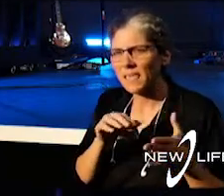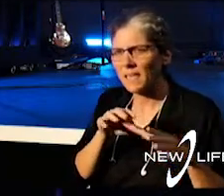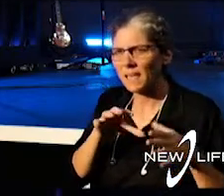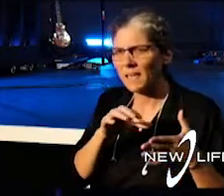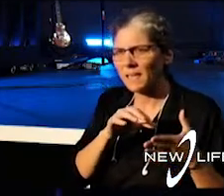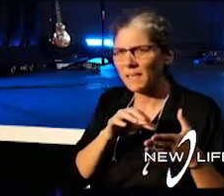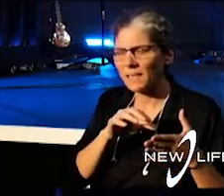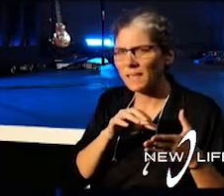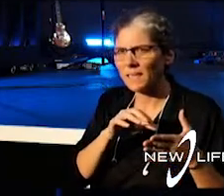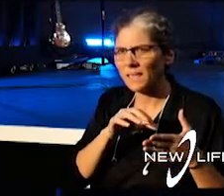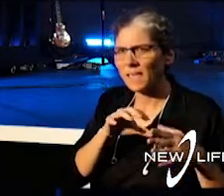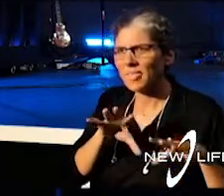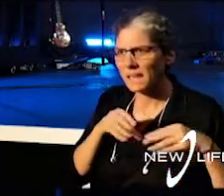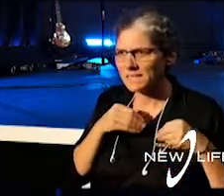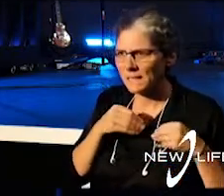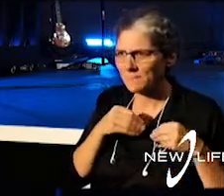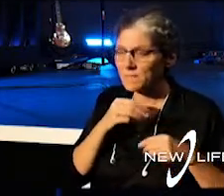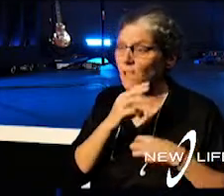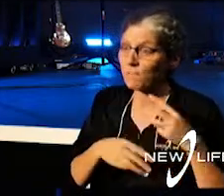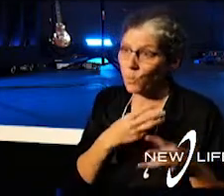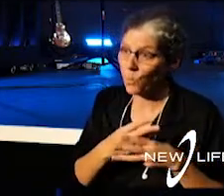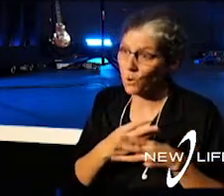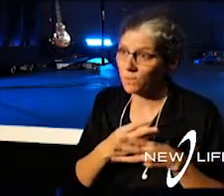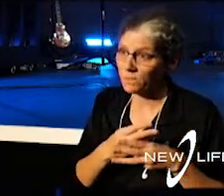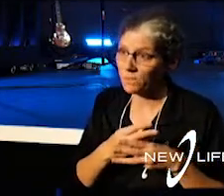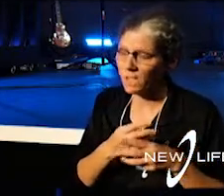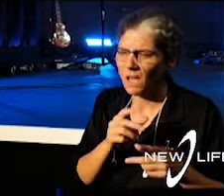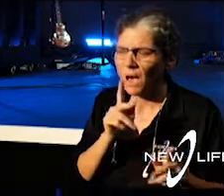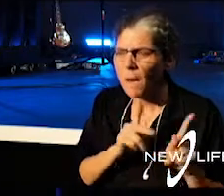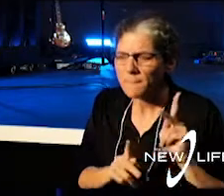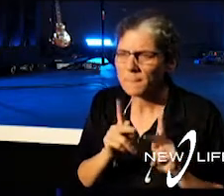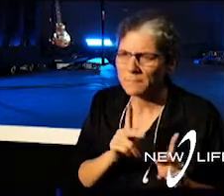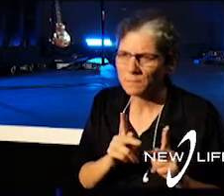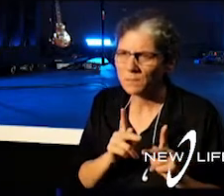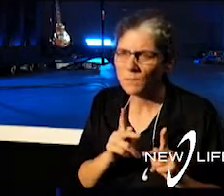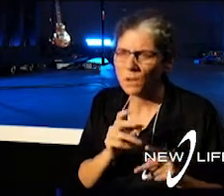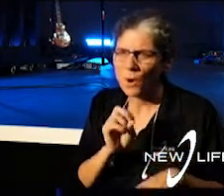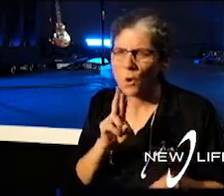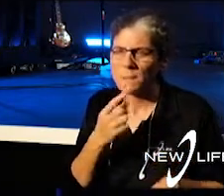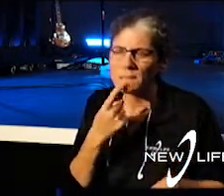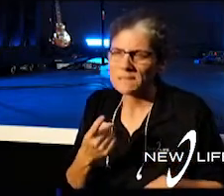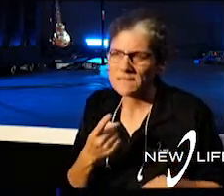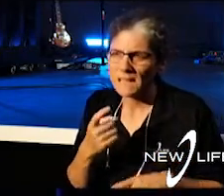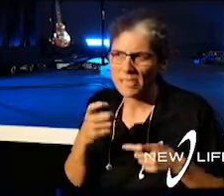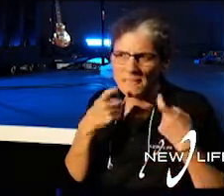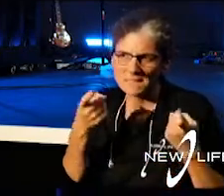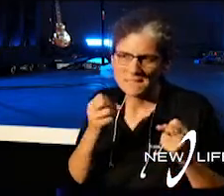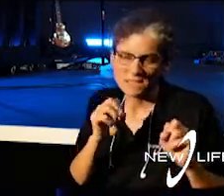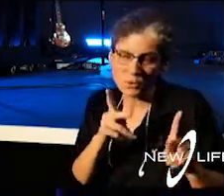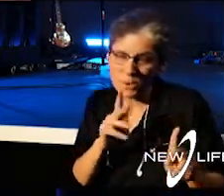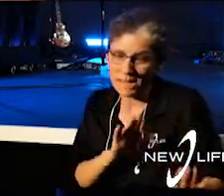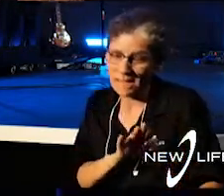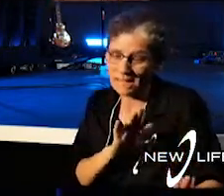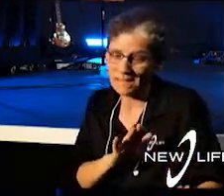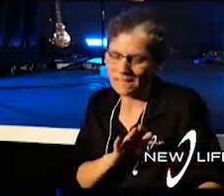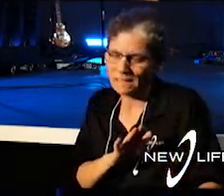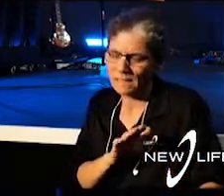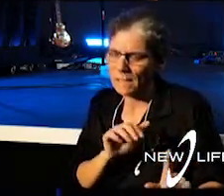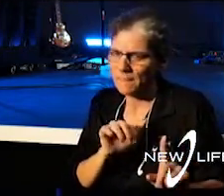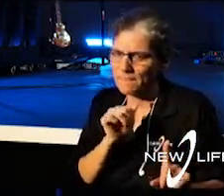God. Maybe it's justifying certain sin over others. Like, this sin is acceptable, this one